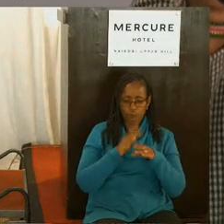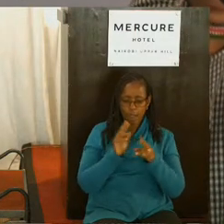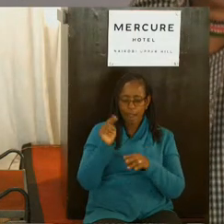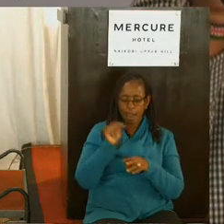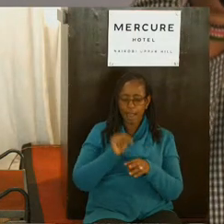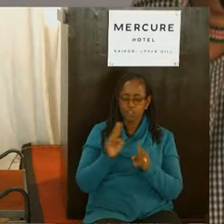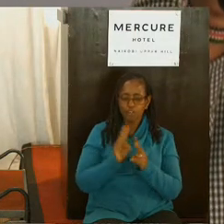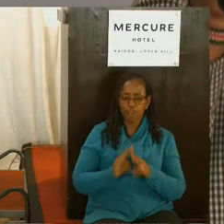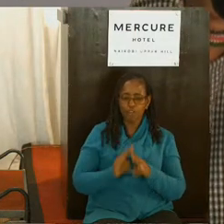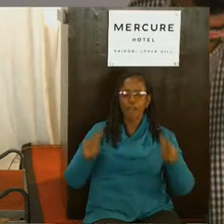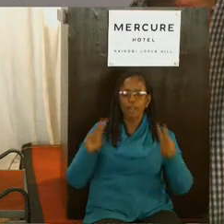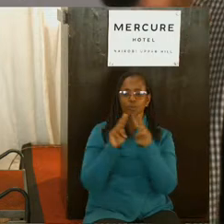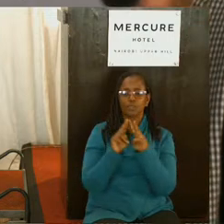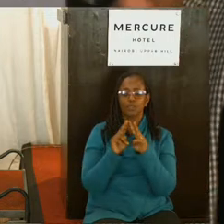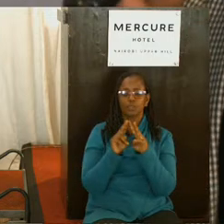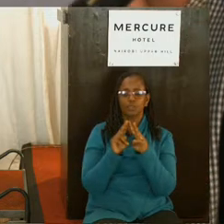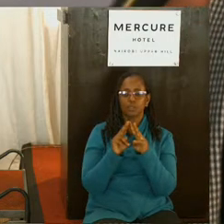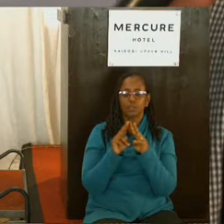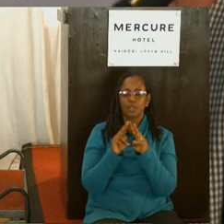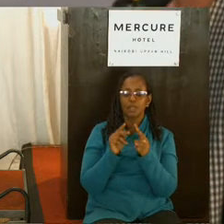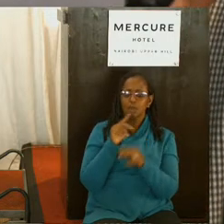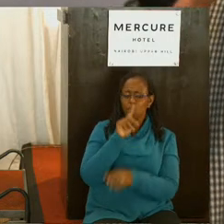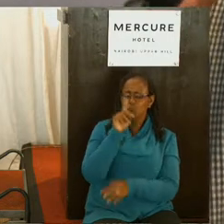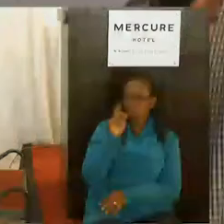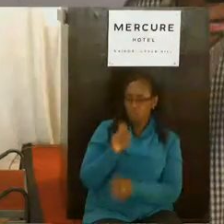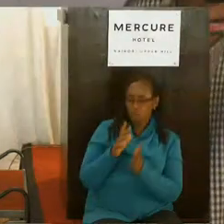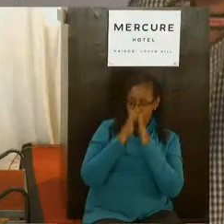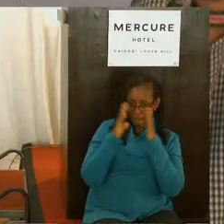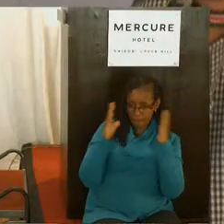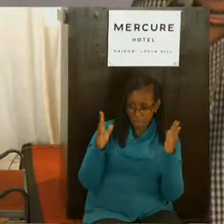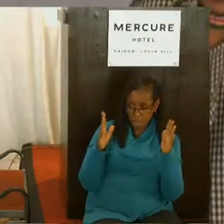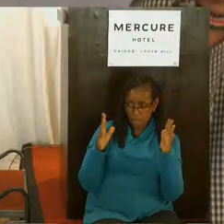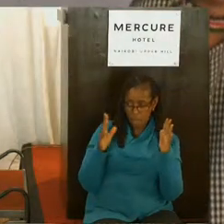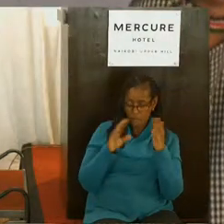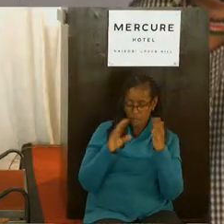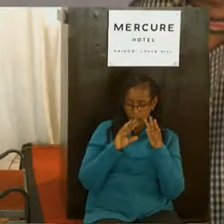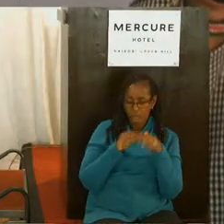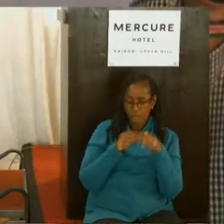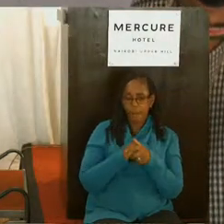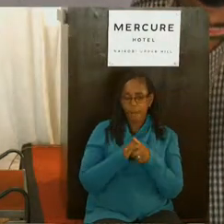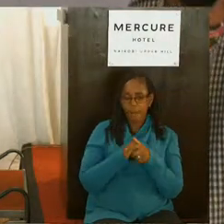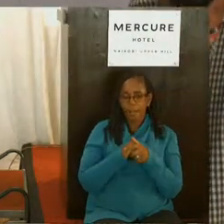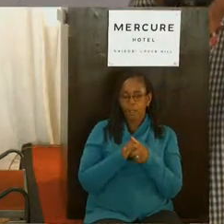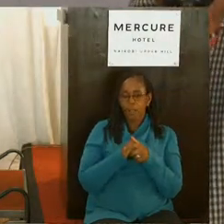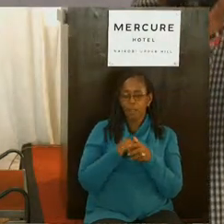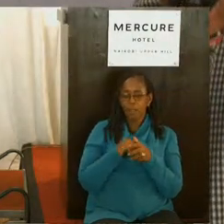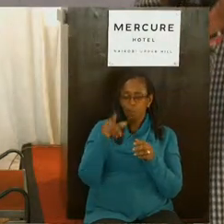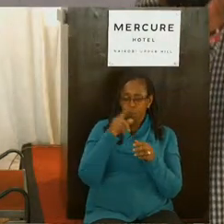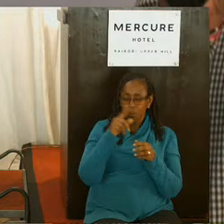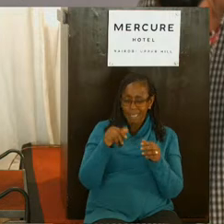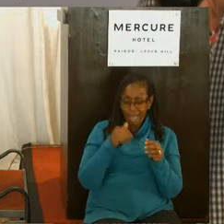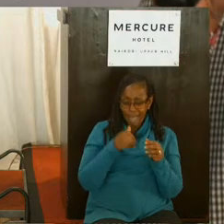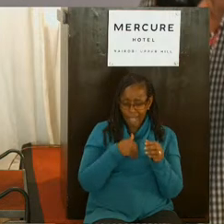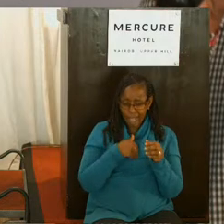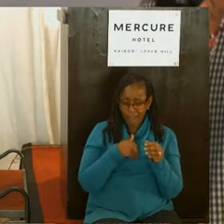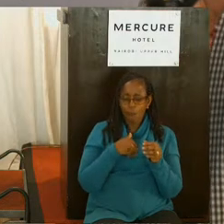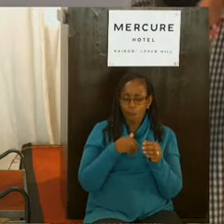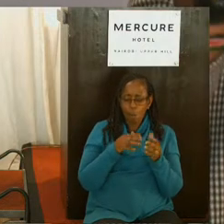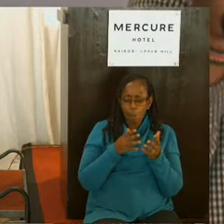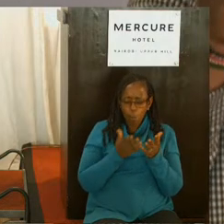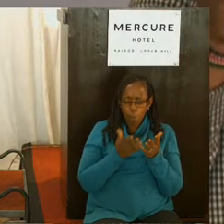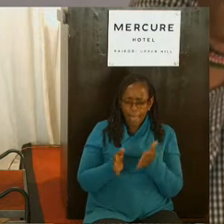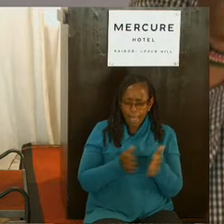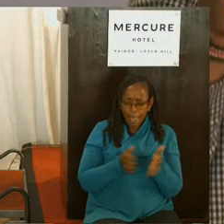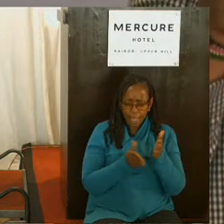our reportage this is how we report but the question begs how do we is there a relative measure of national values